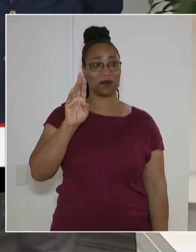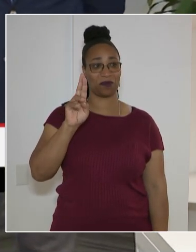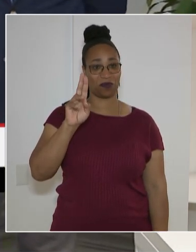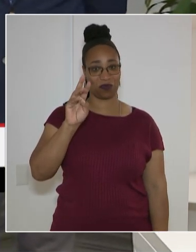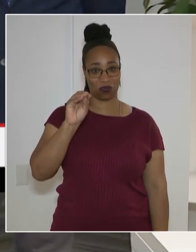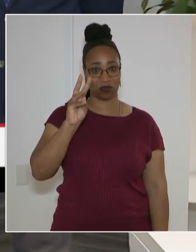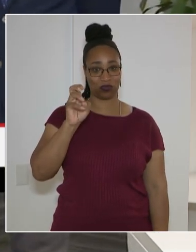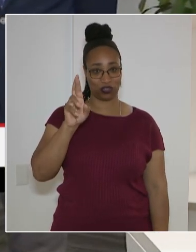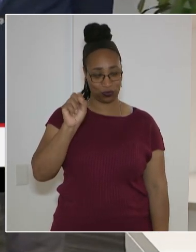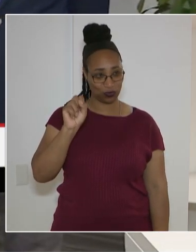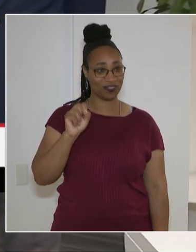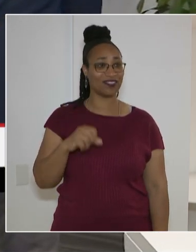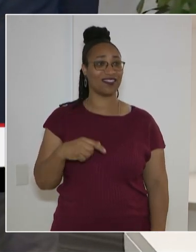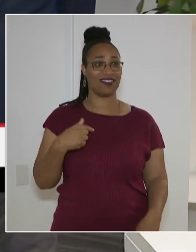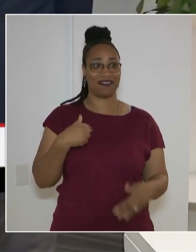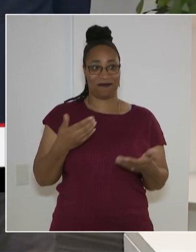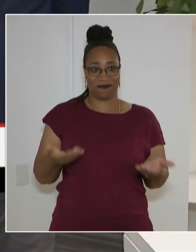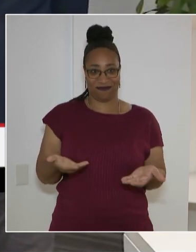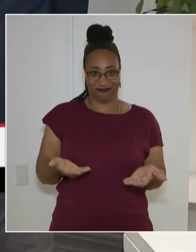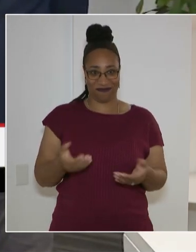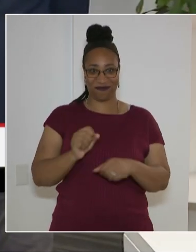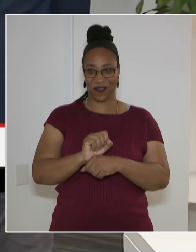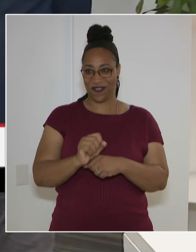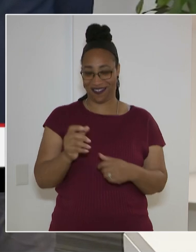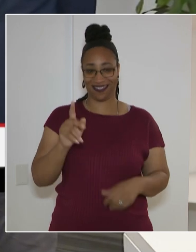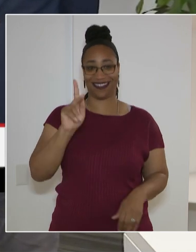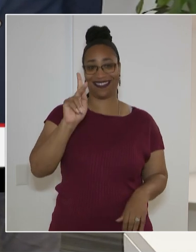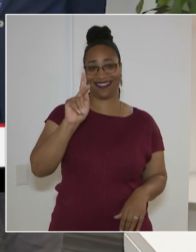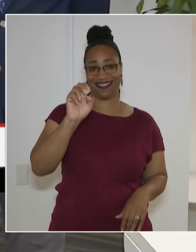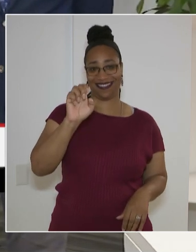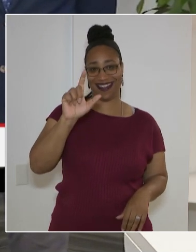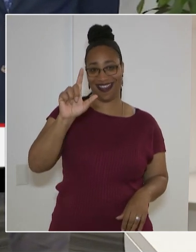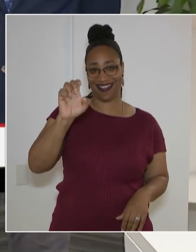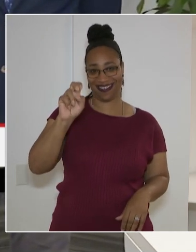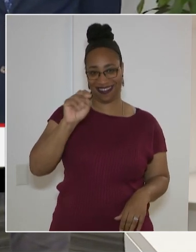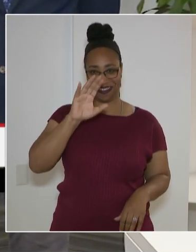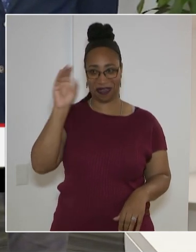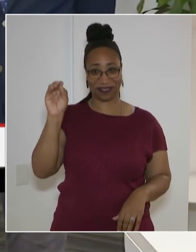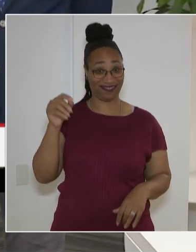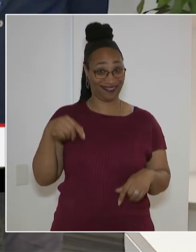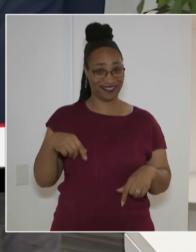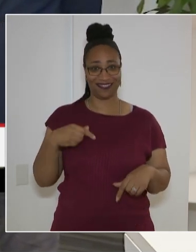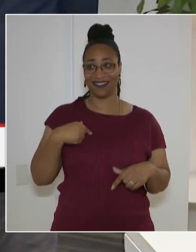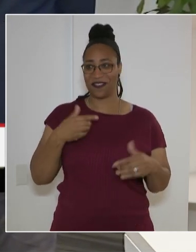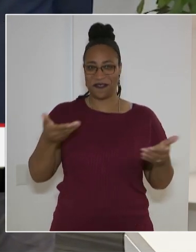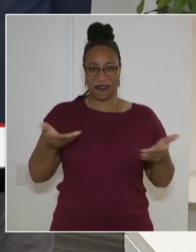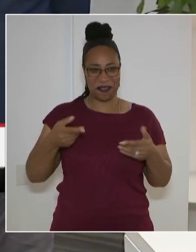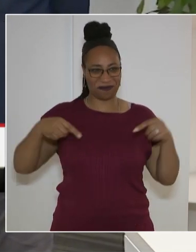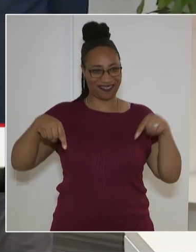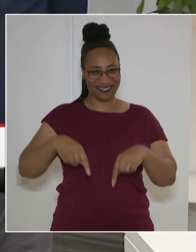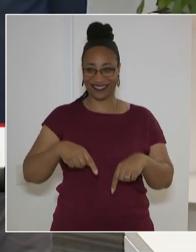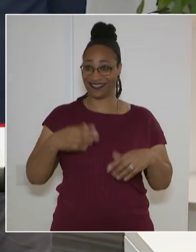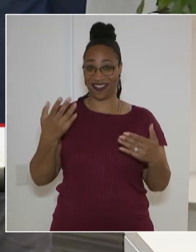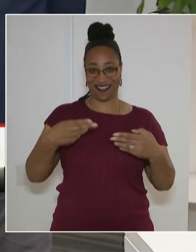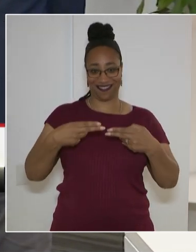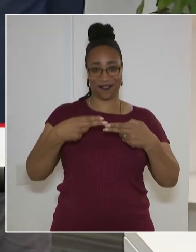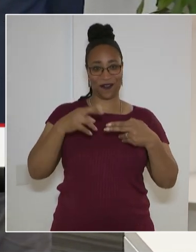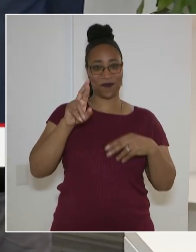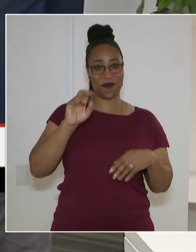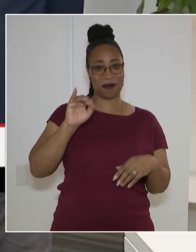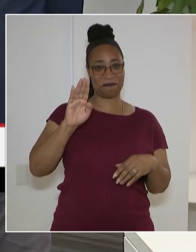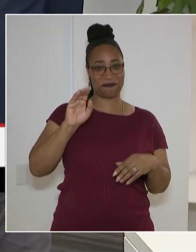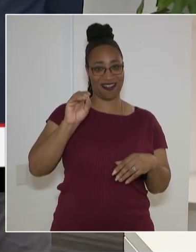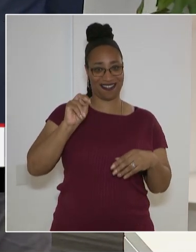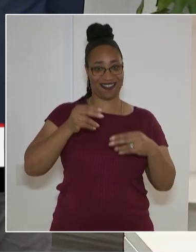for our official ribbon cutting ceremony this morning. We will keep today's proceedings tight because I know everyone has a busy day in front of